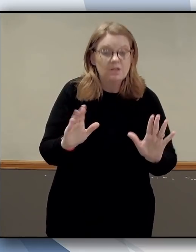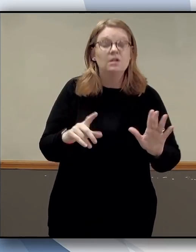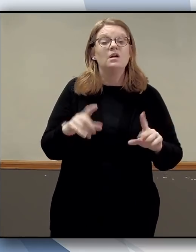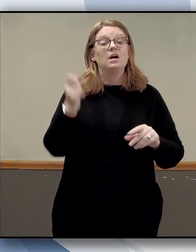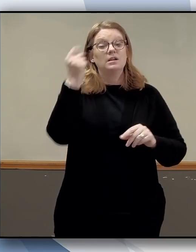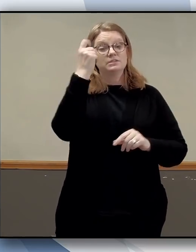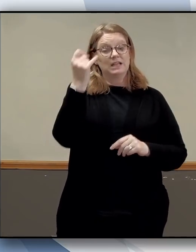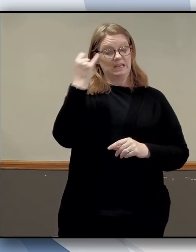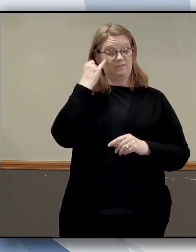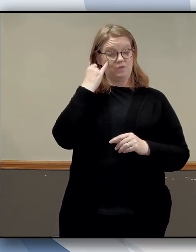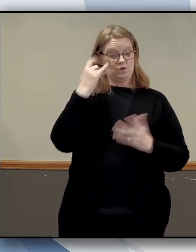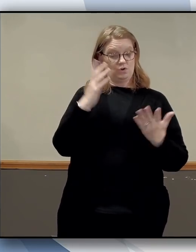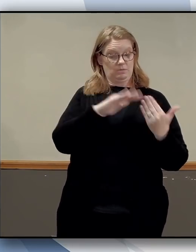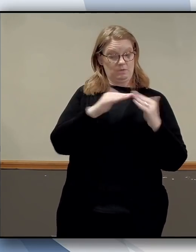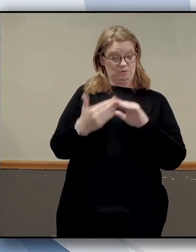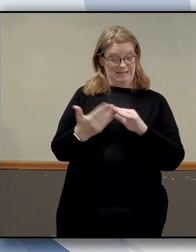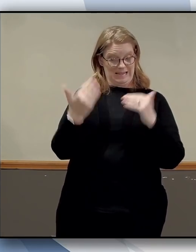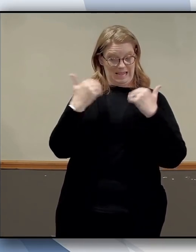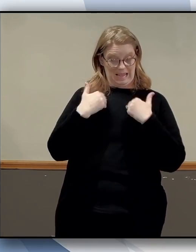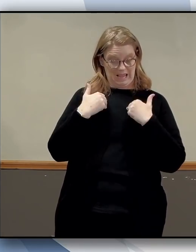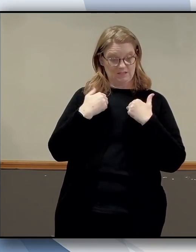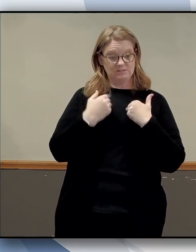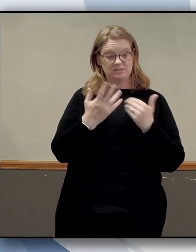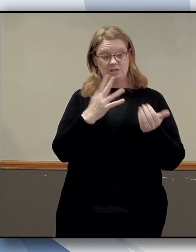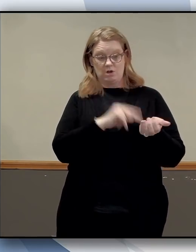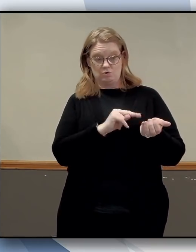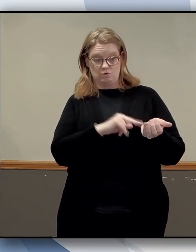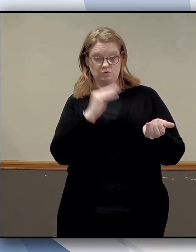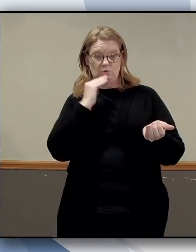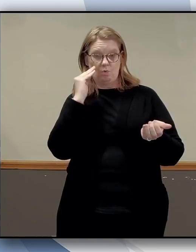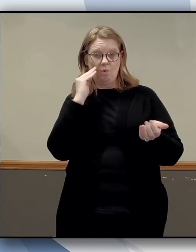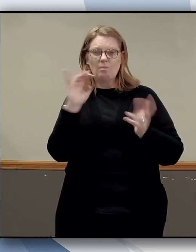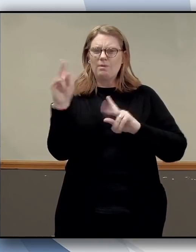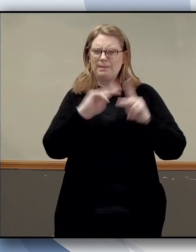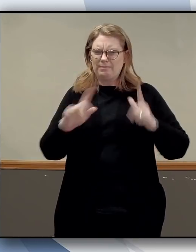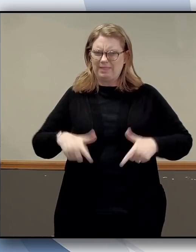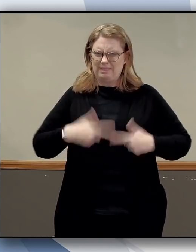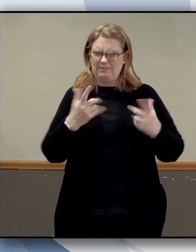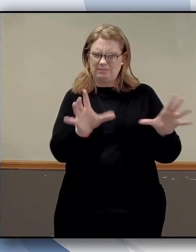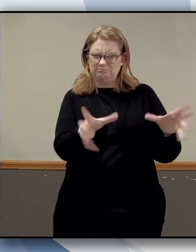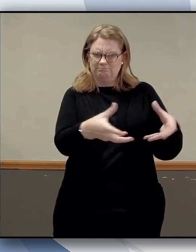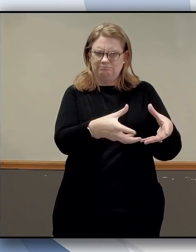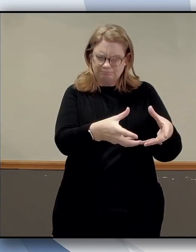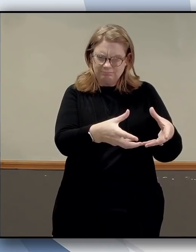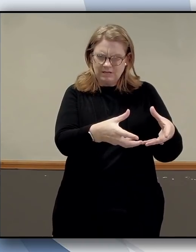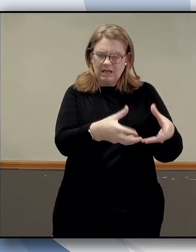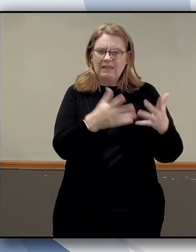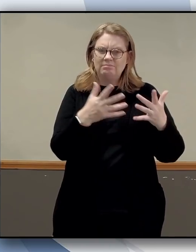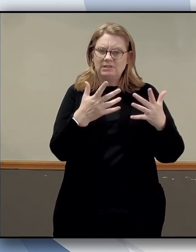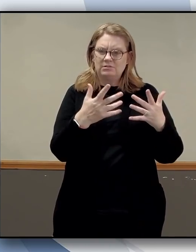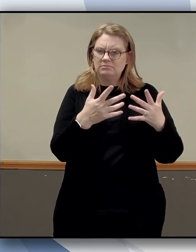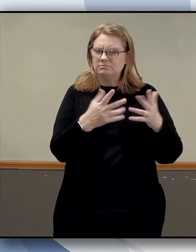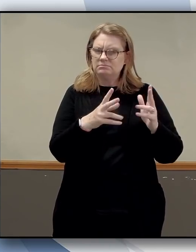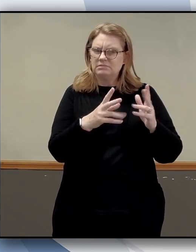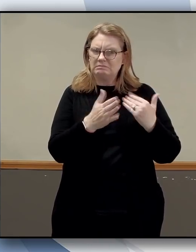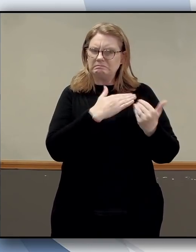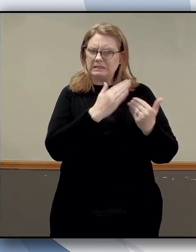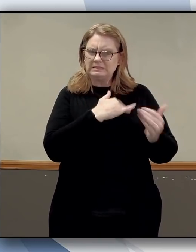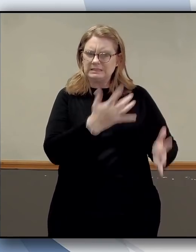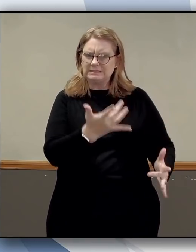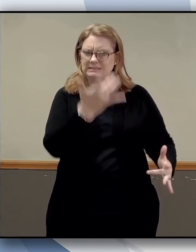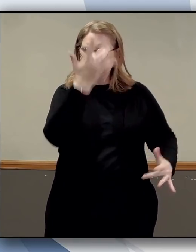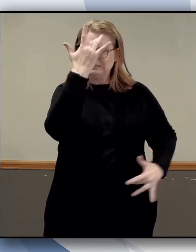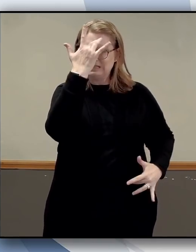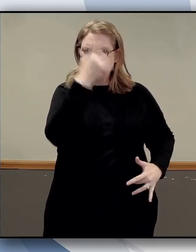that houses those in long-term care where we know they're in congregate locations is highly vulnerable, I would think even harder